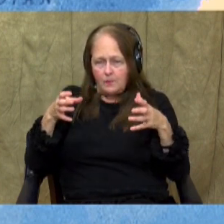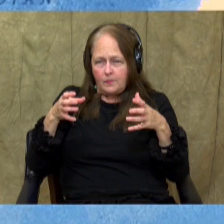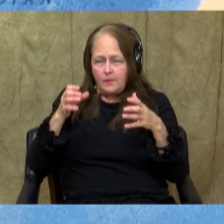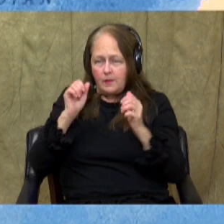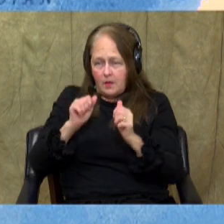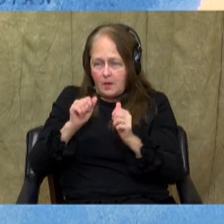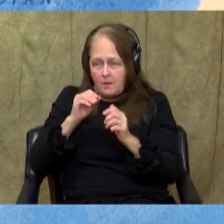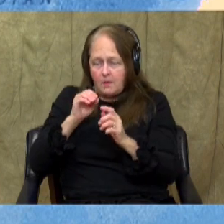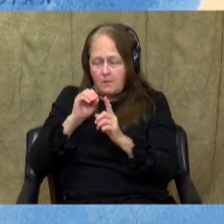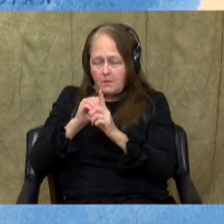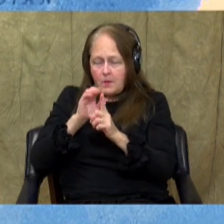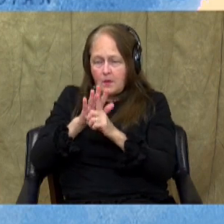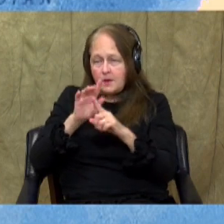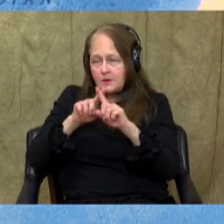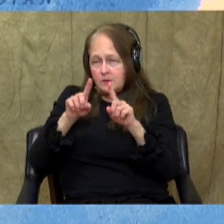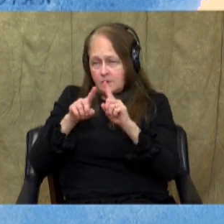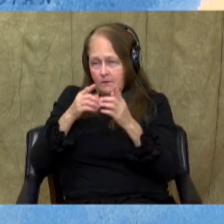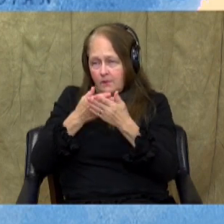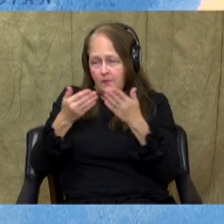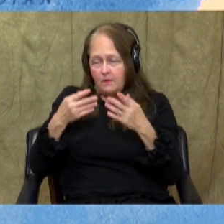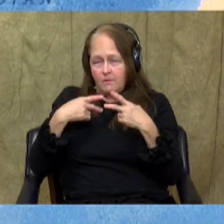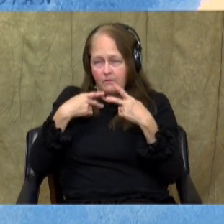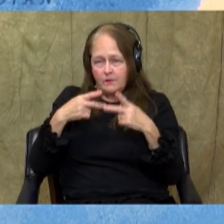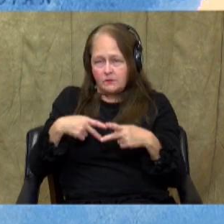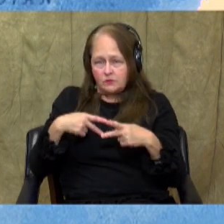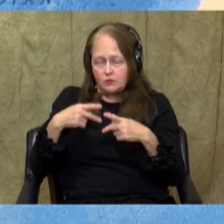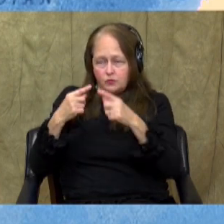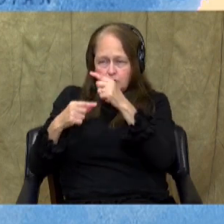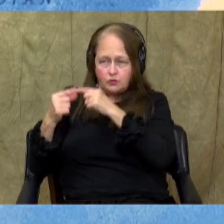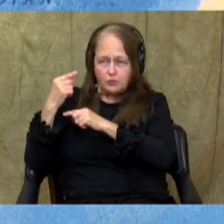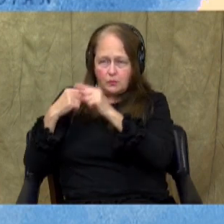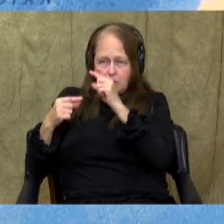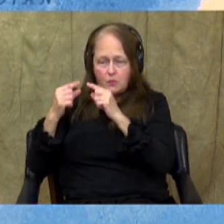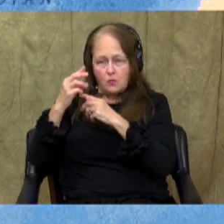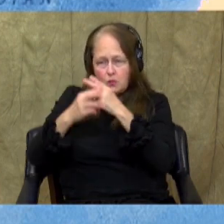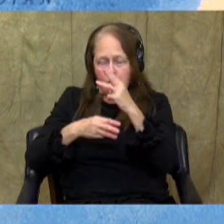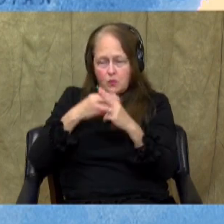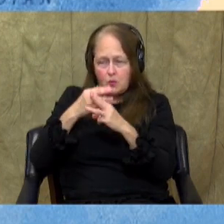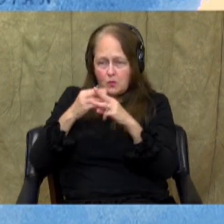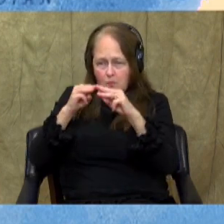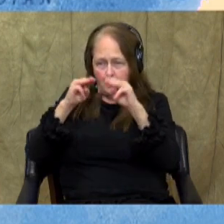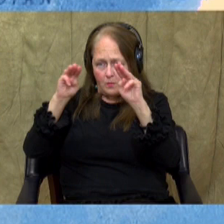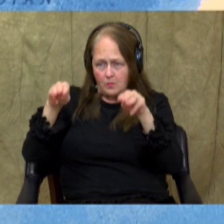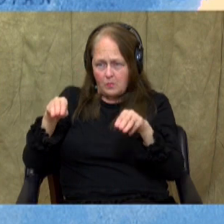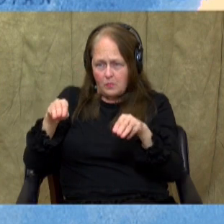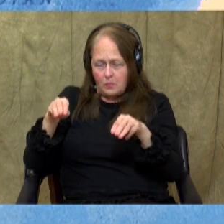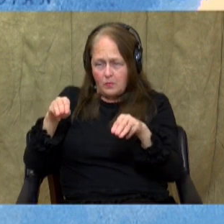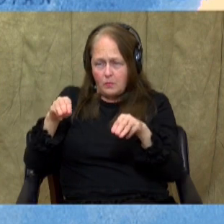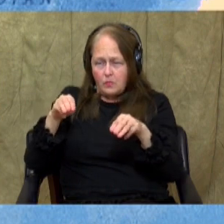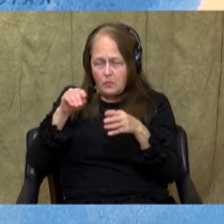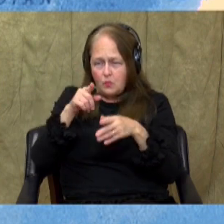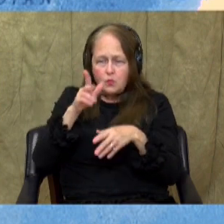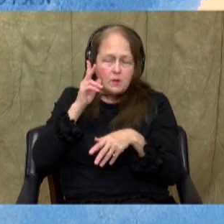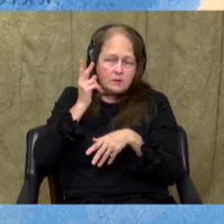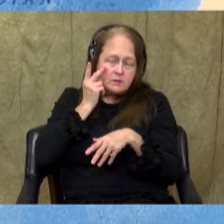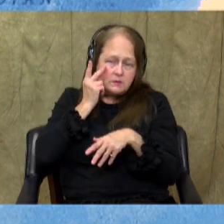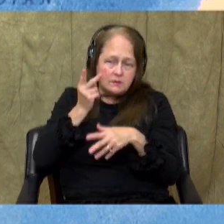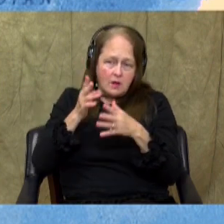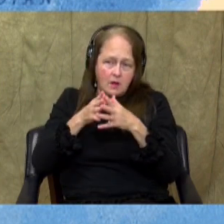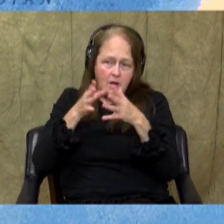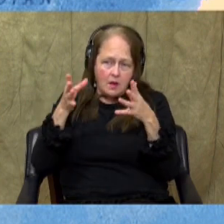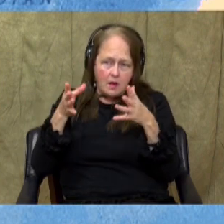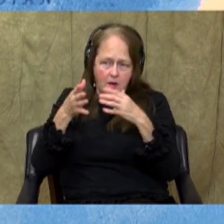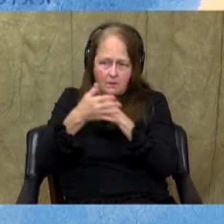can be impacted by a lot of different things in physical geography. And if you look at this world map of undernourishment, you'll see that a lot